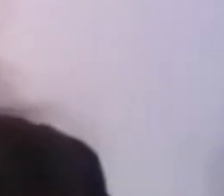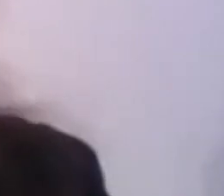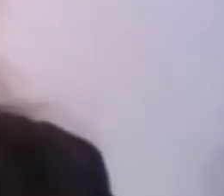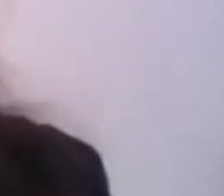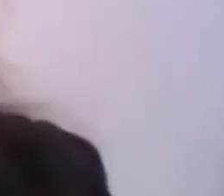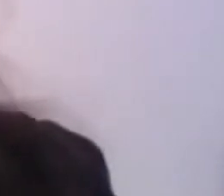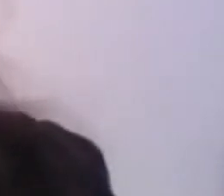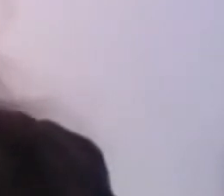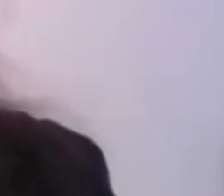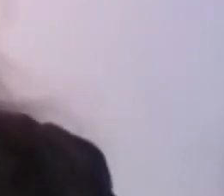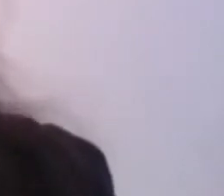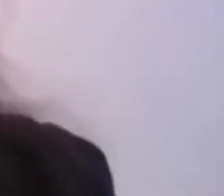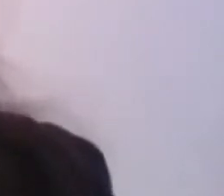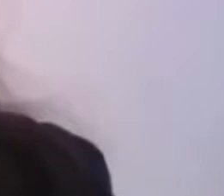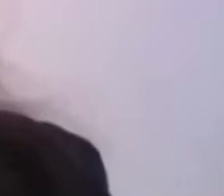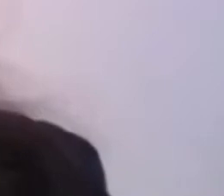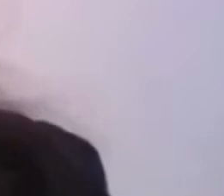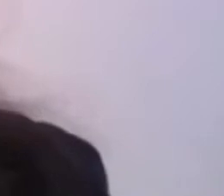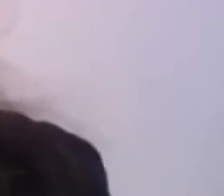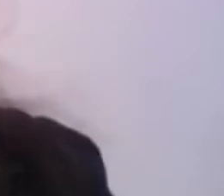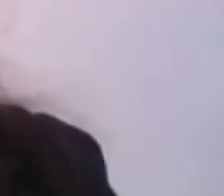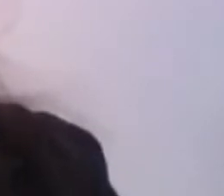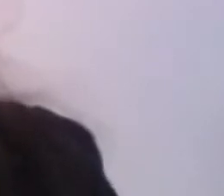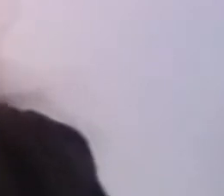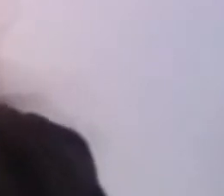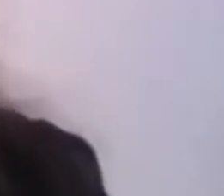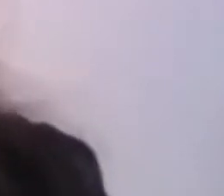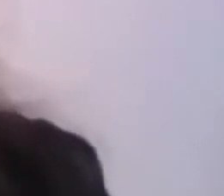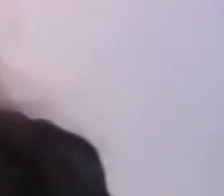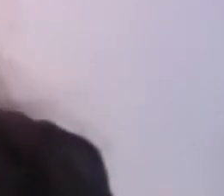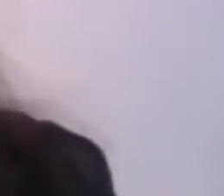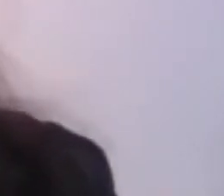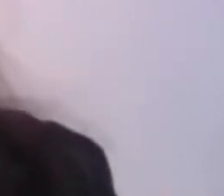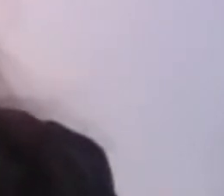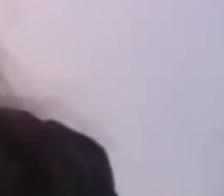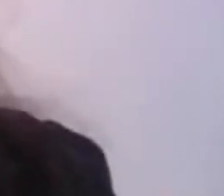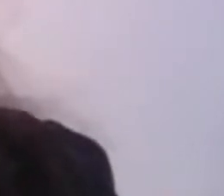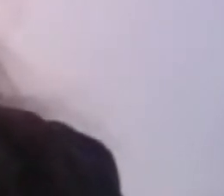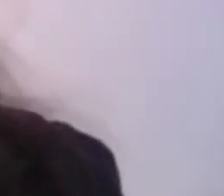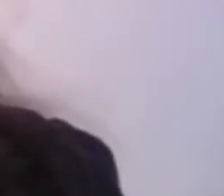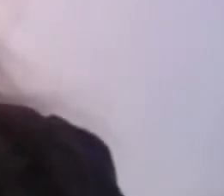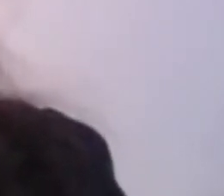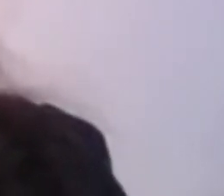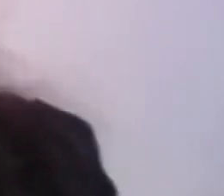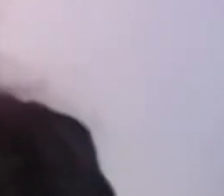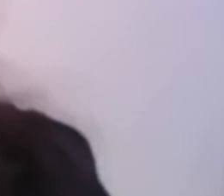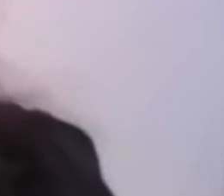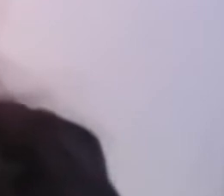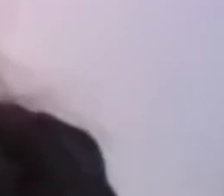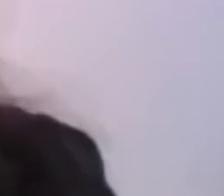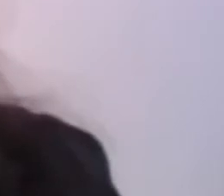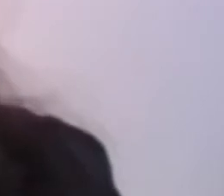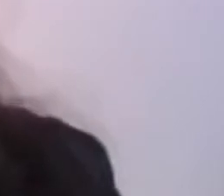Quel est ton nom, ma belle, ma douce? Quel est le nom qui te ressemble? Dans les